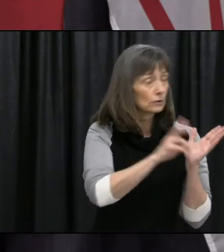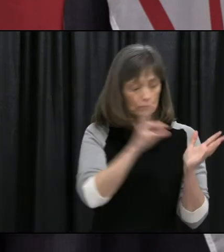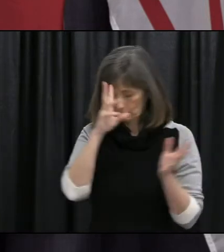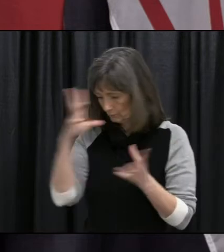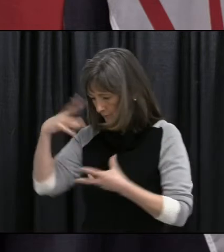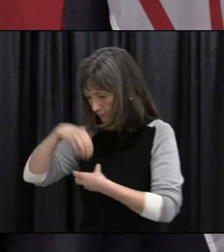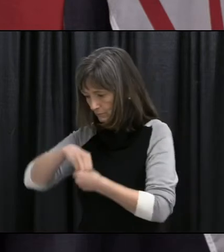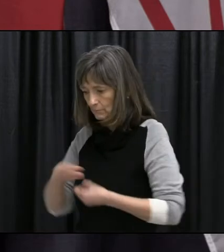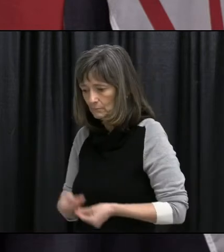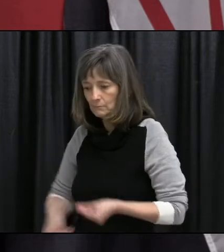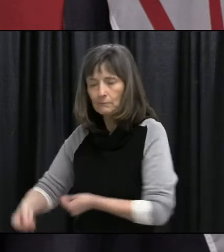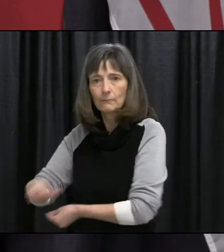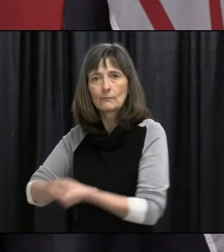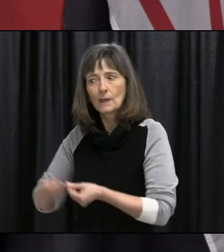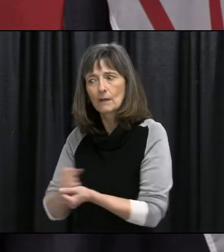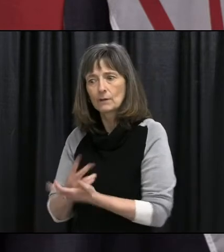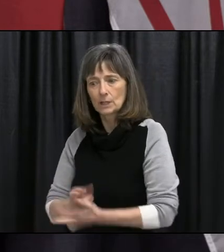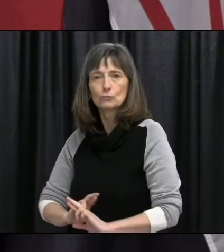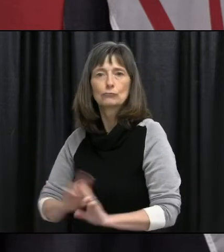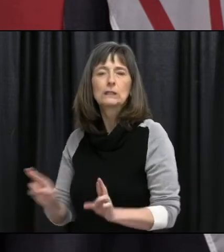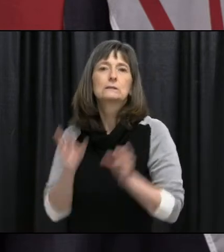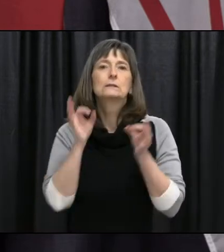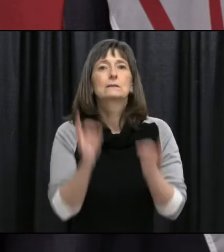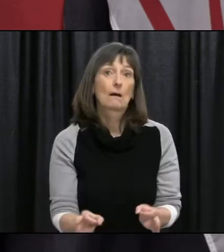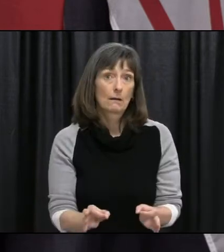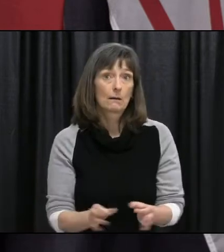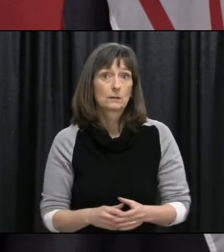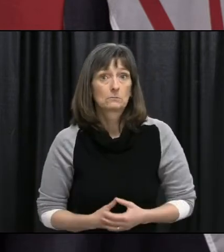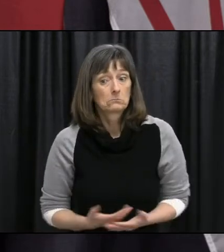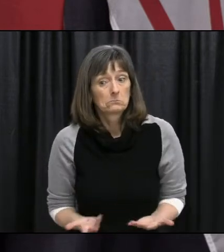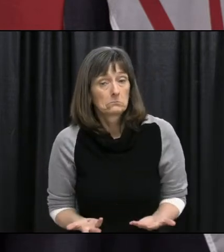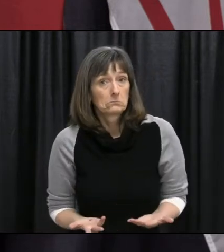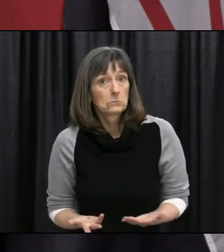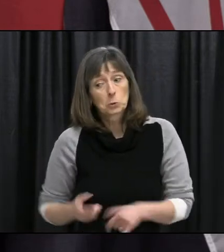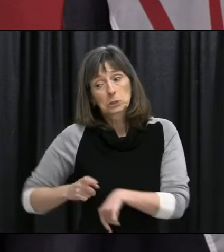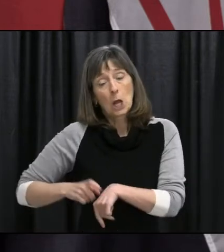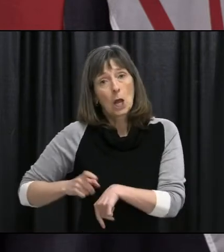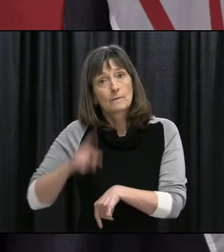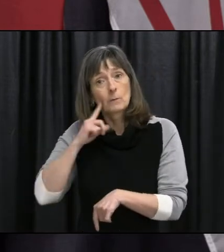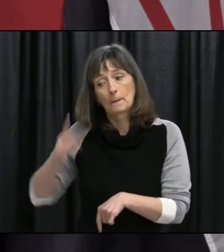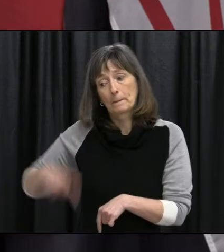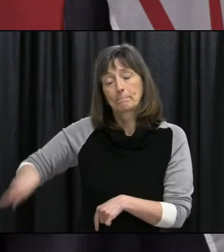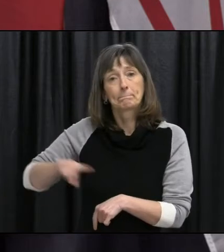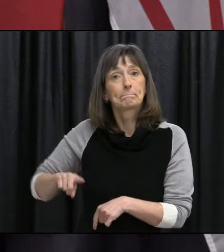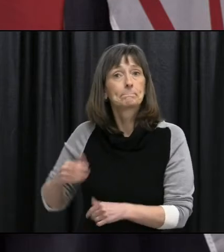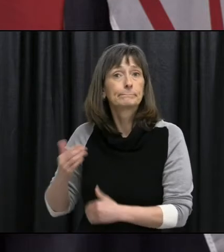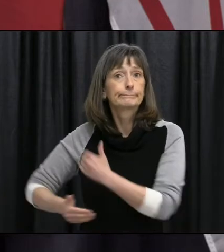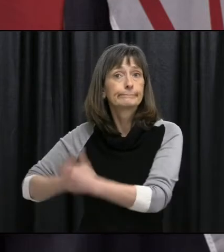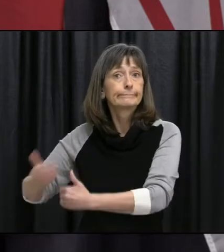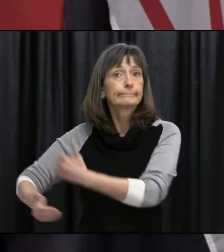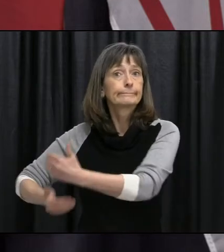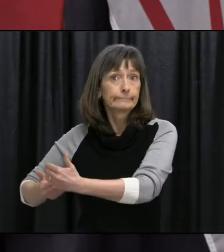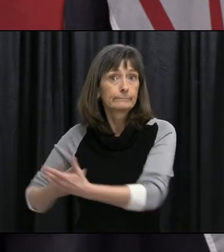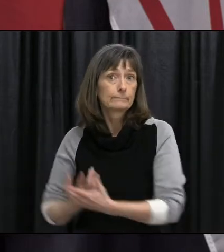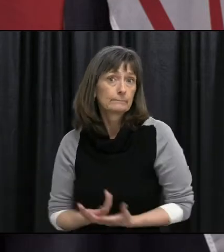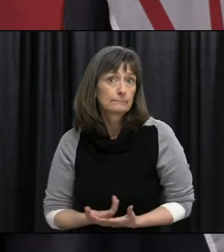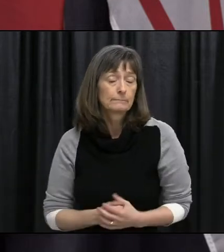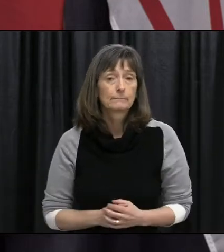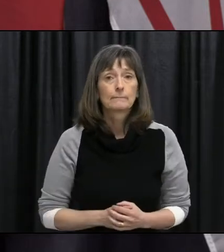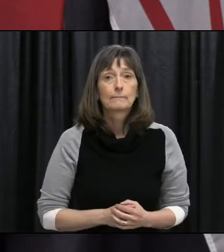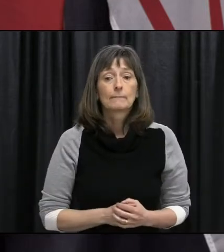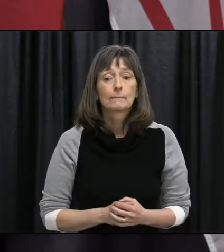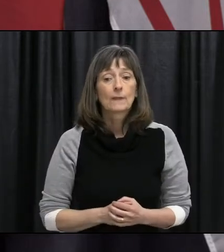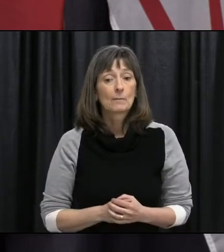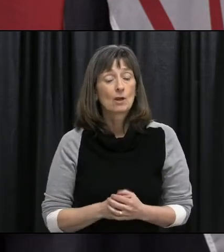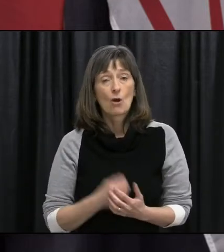is making sure that the public health officials, they have the appropriate amount of time that's required to make those decisions. Fundamental and